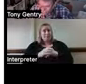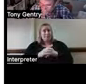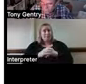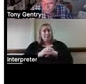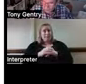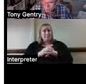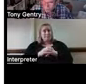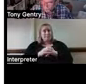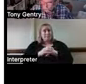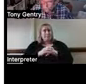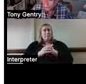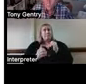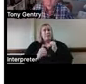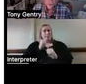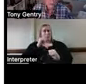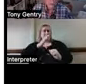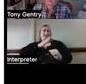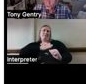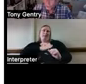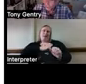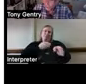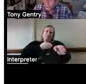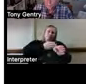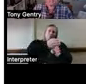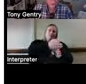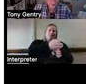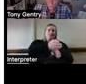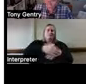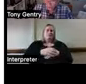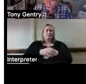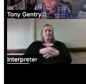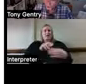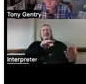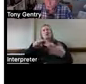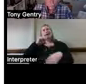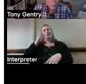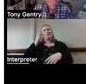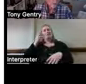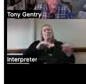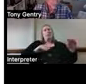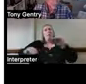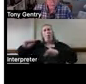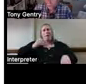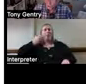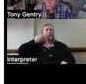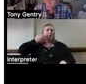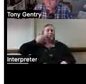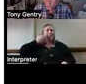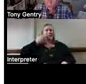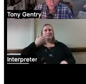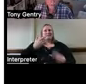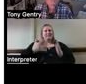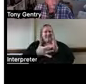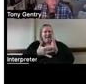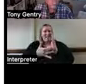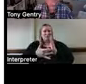Most of my research career has focused on leveraging mobile technology, your phones and tablets, and